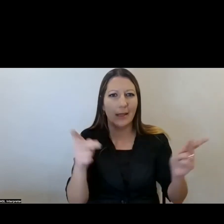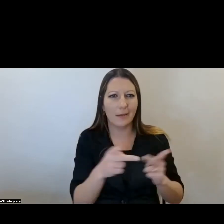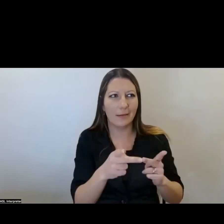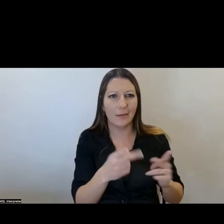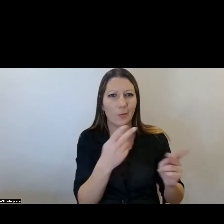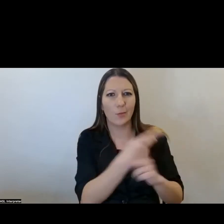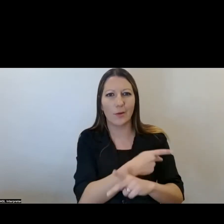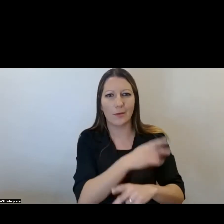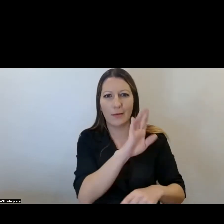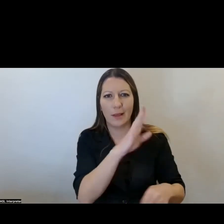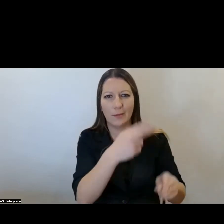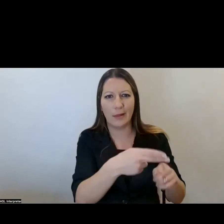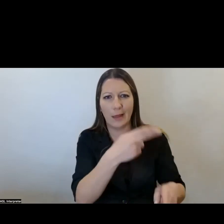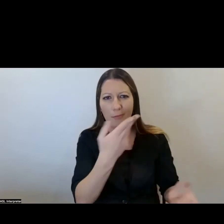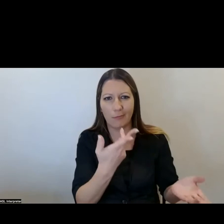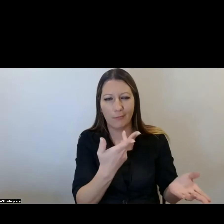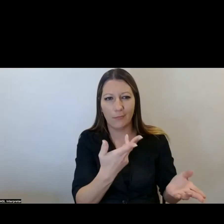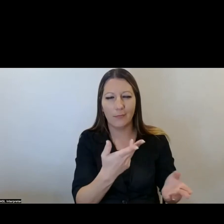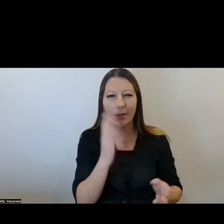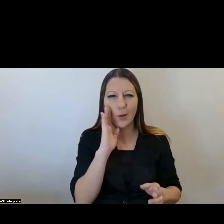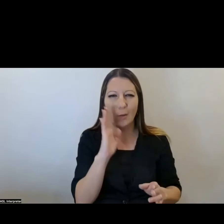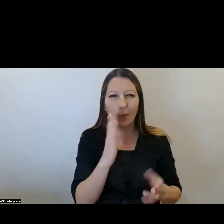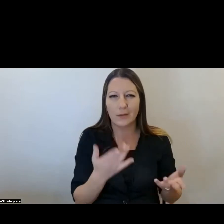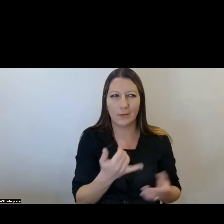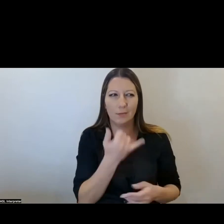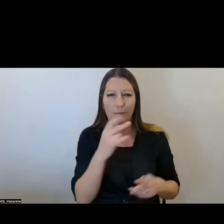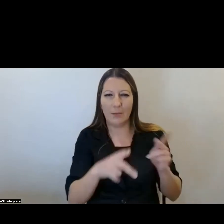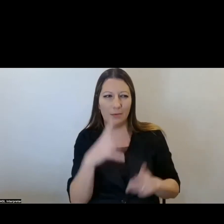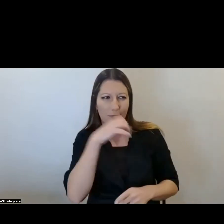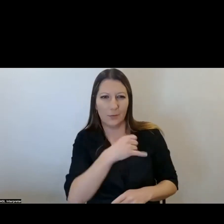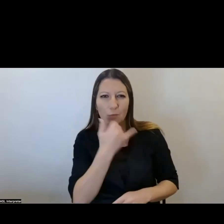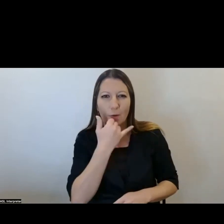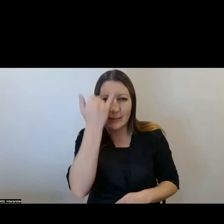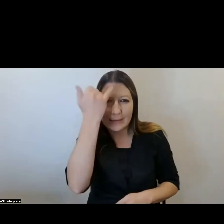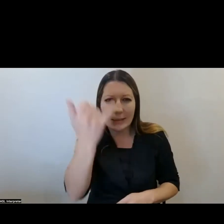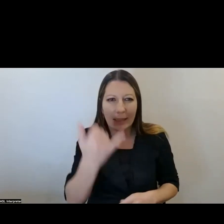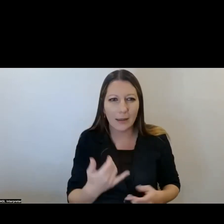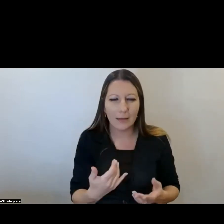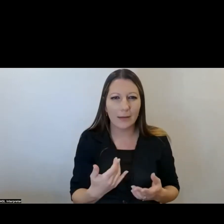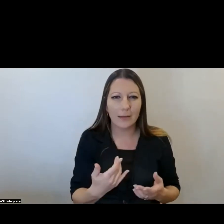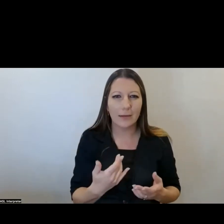the stigma and the romanticization should go hand in hand. This is like the phrase like the don't use anymore, but like what